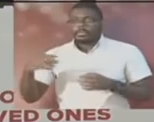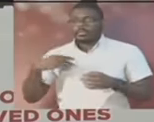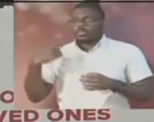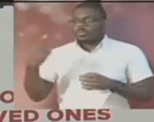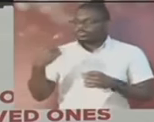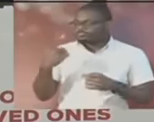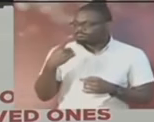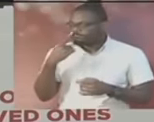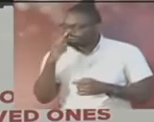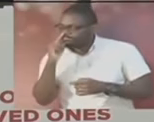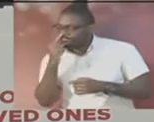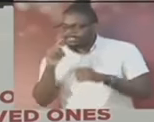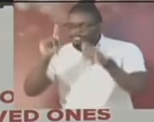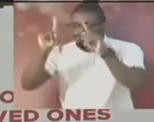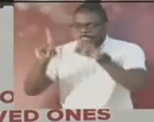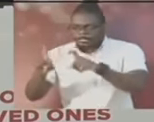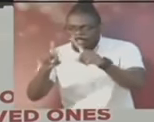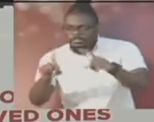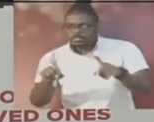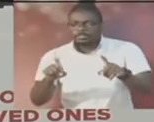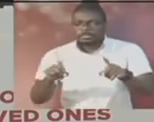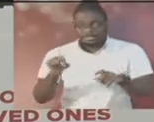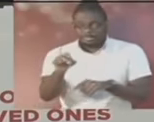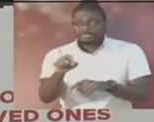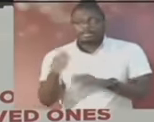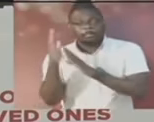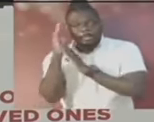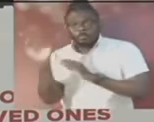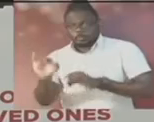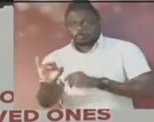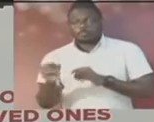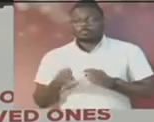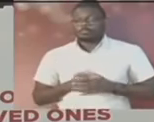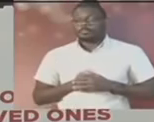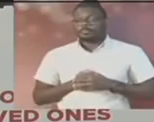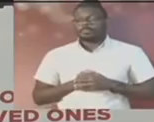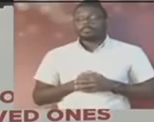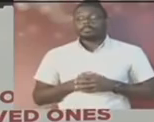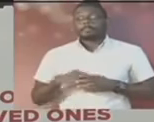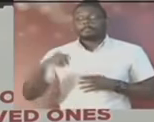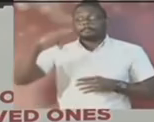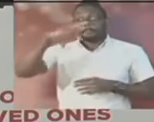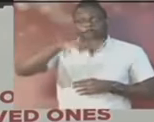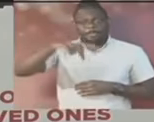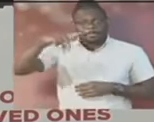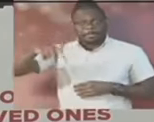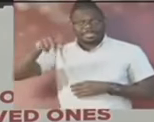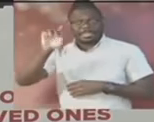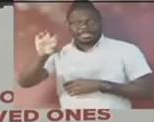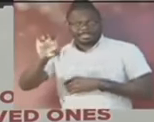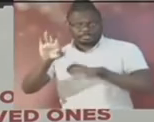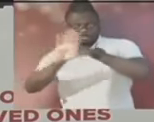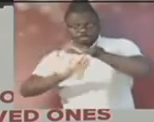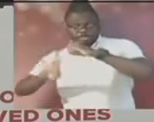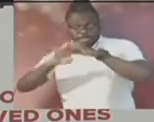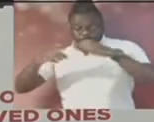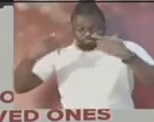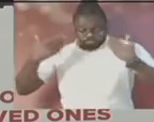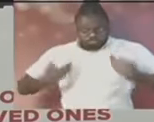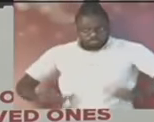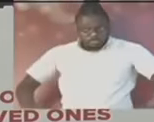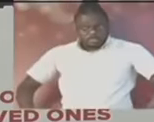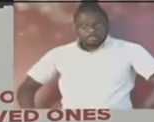daily basis, the provision of personal protective equipment, for example, the Tyvek suits that you see nurses in, the face